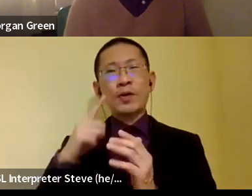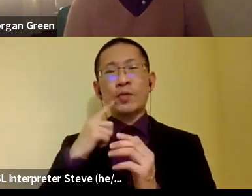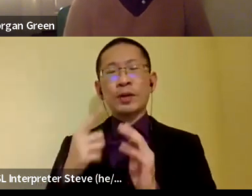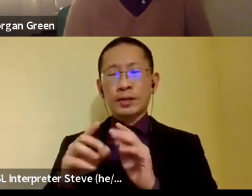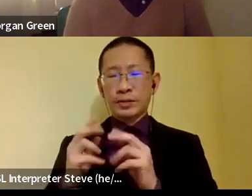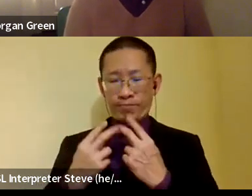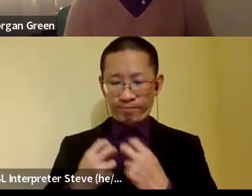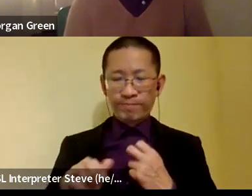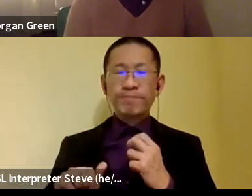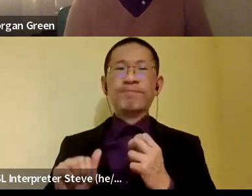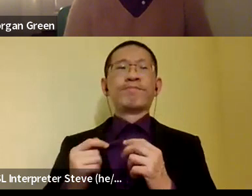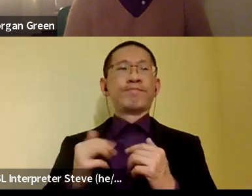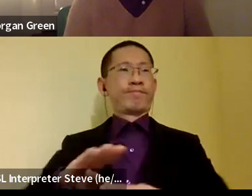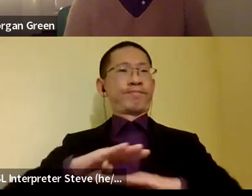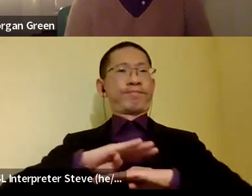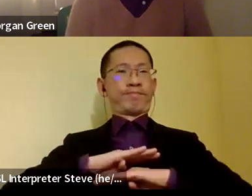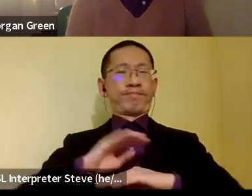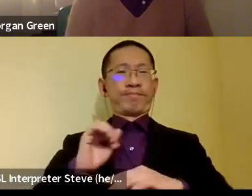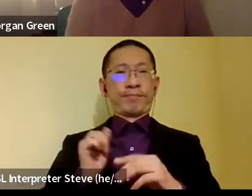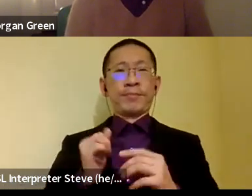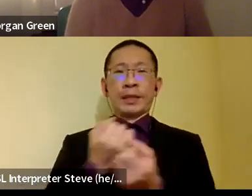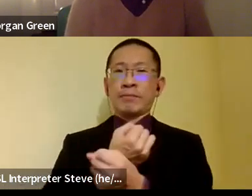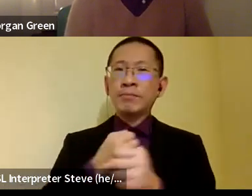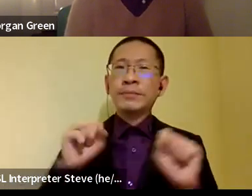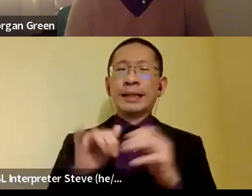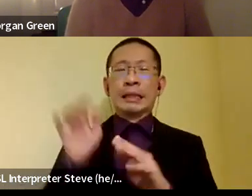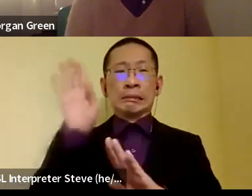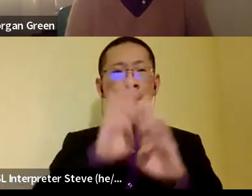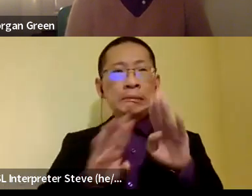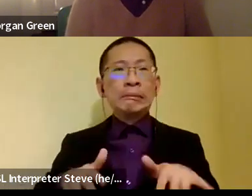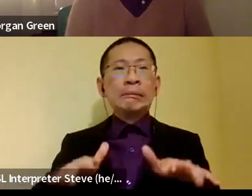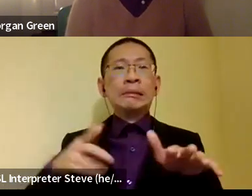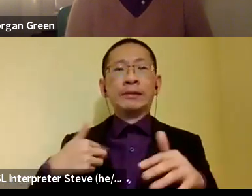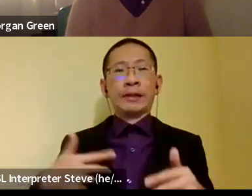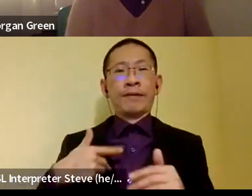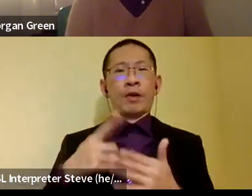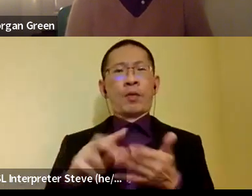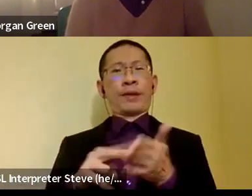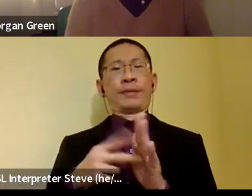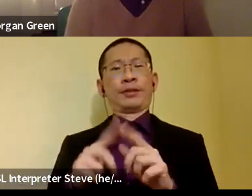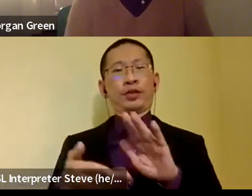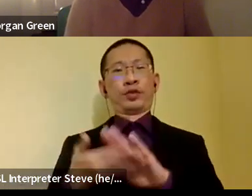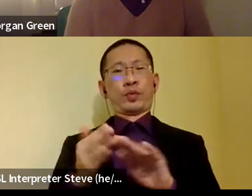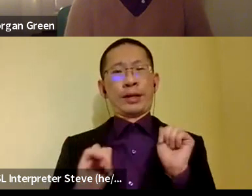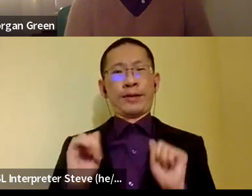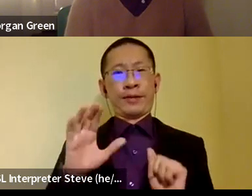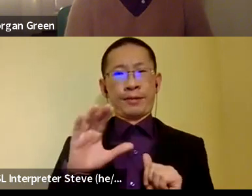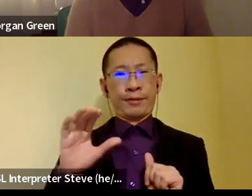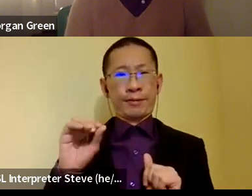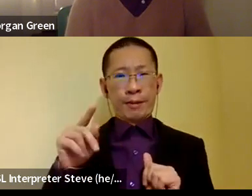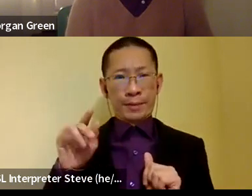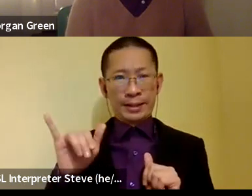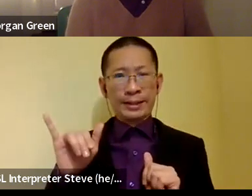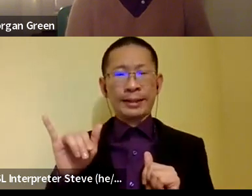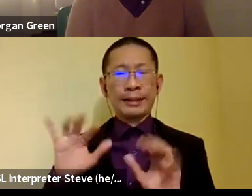ourselves and in a lot of ways, I think liberated the anxieties that we were feeling about what it meant to run a company,